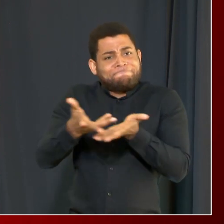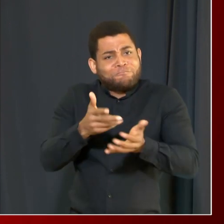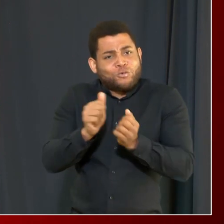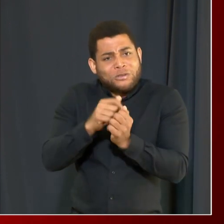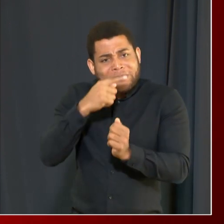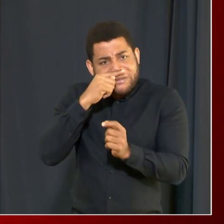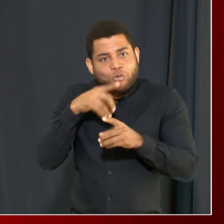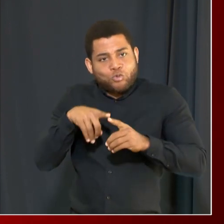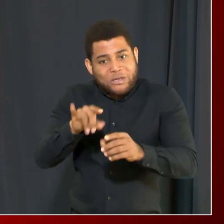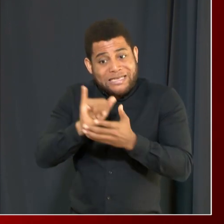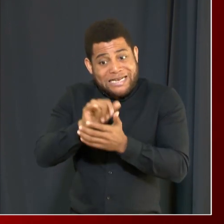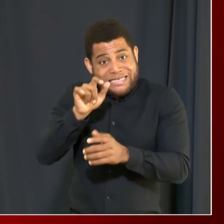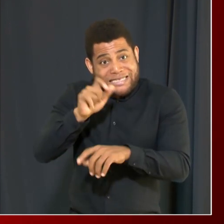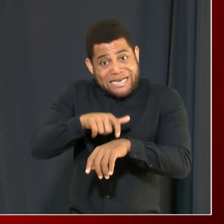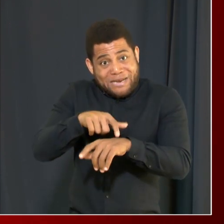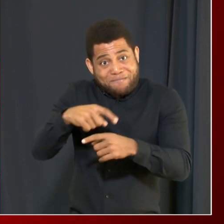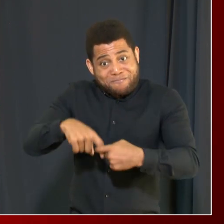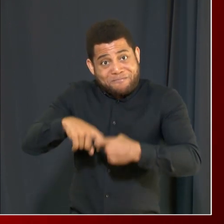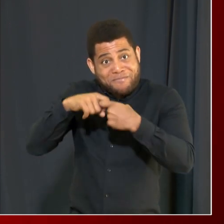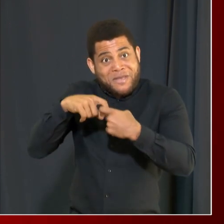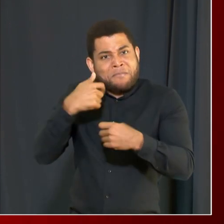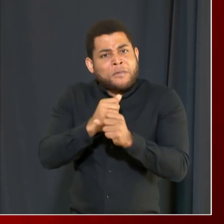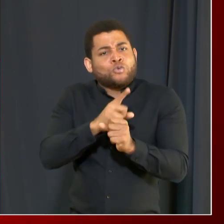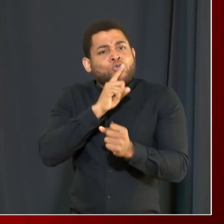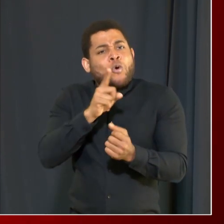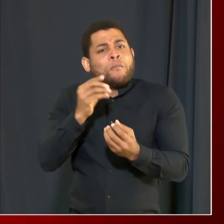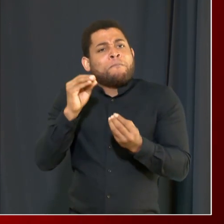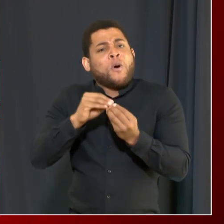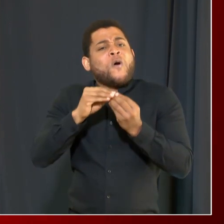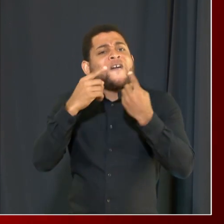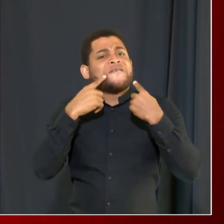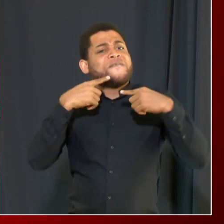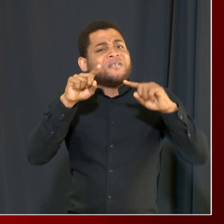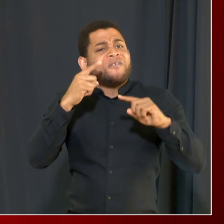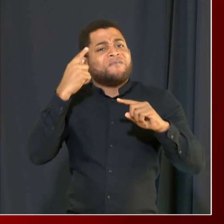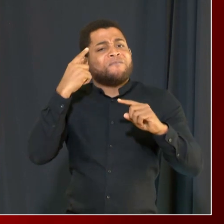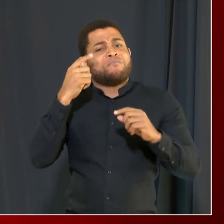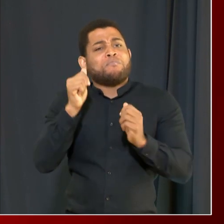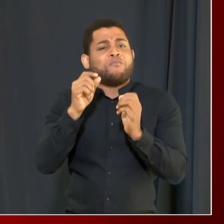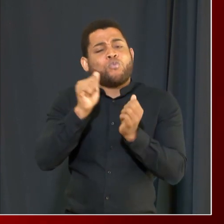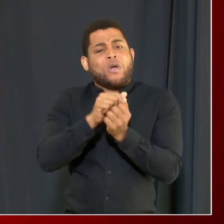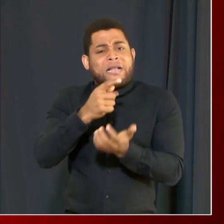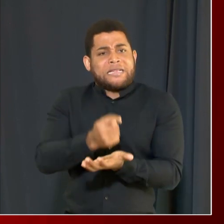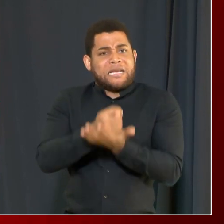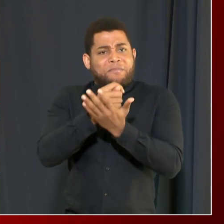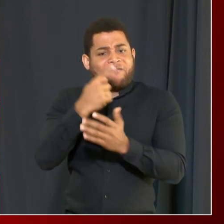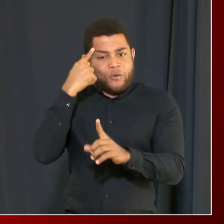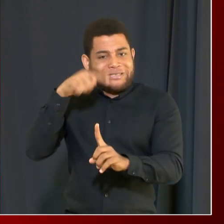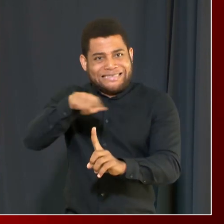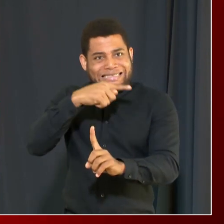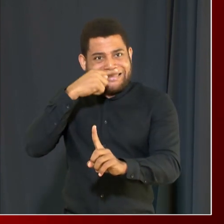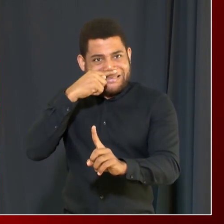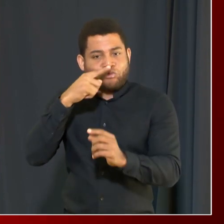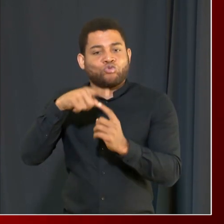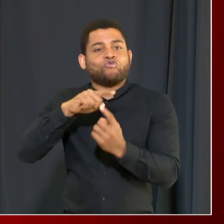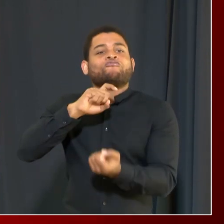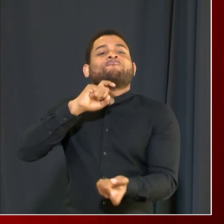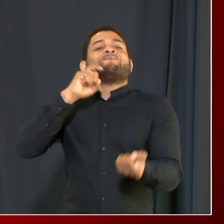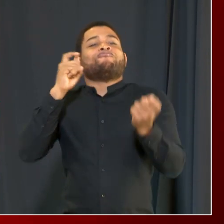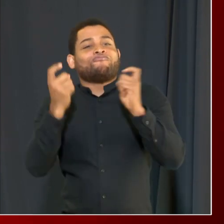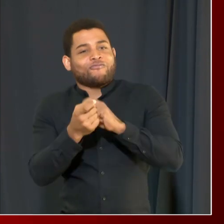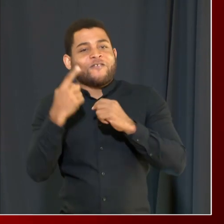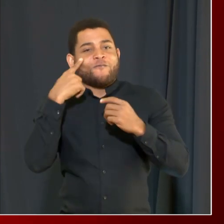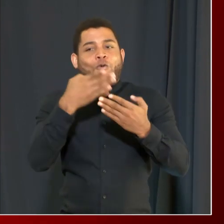both effective from a learning and therapeutic standpoint. And that'll be a change in the experience for schools broadly for what